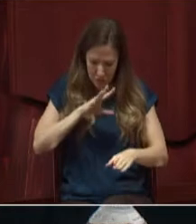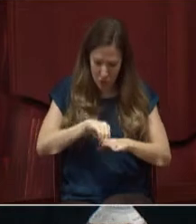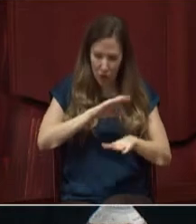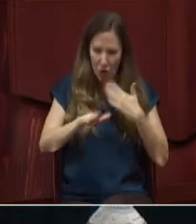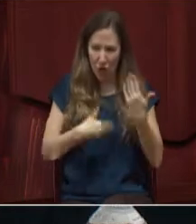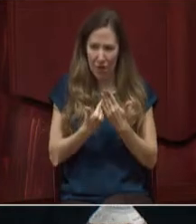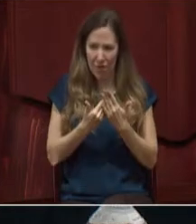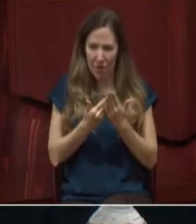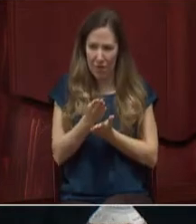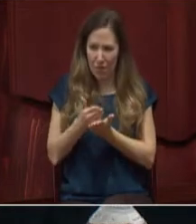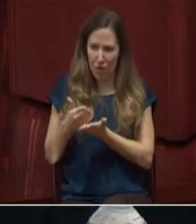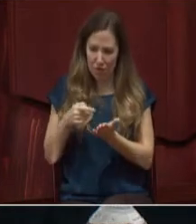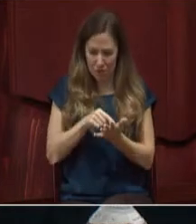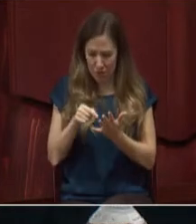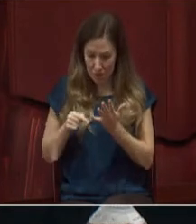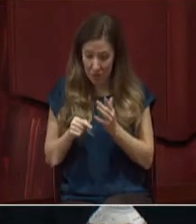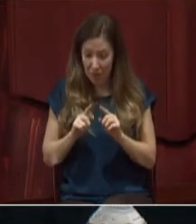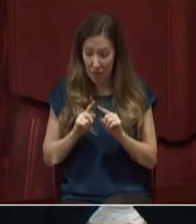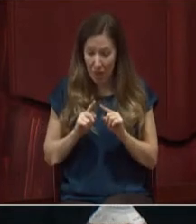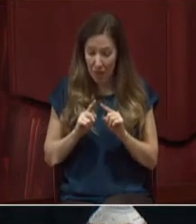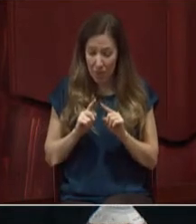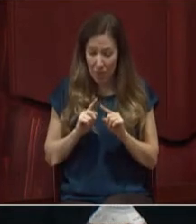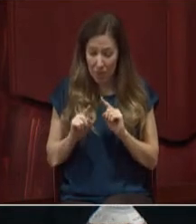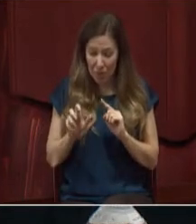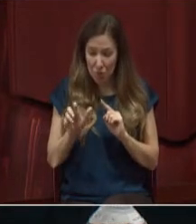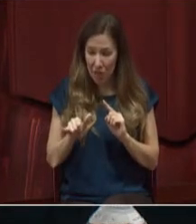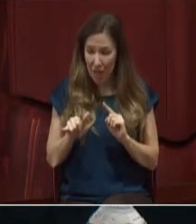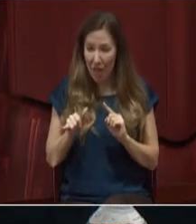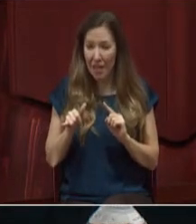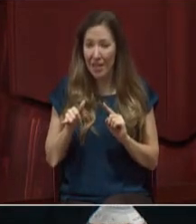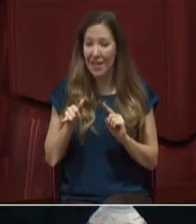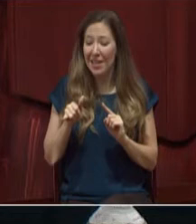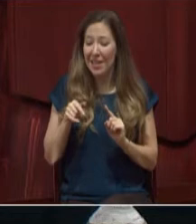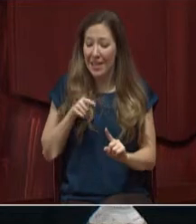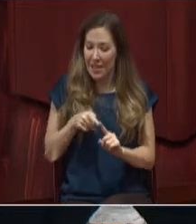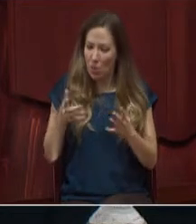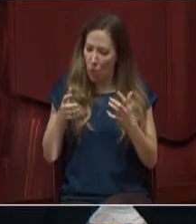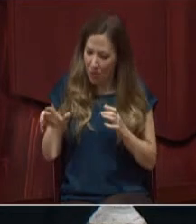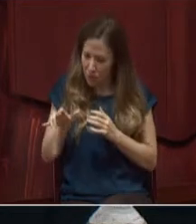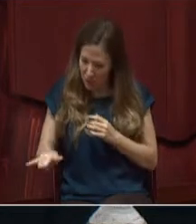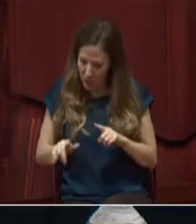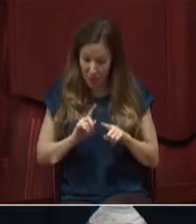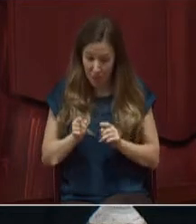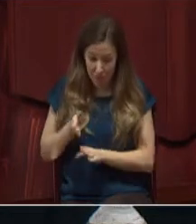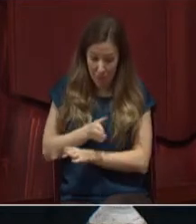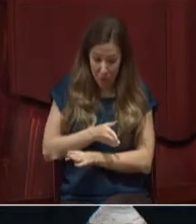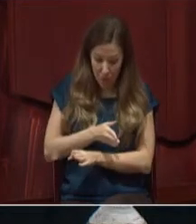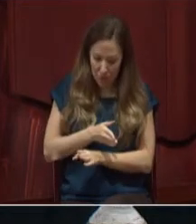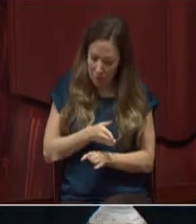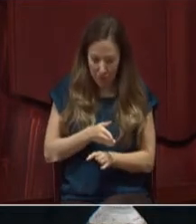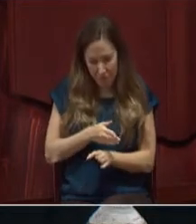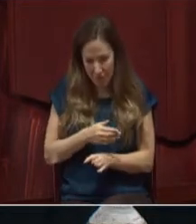components. And in order to do that, he spent hours and hours and hours of the time that I knew him, and it was a long